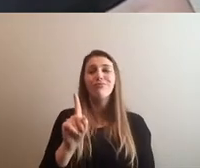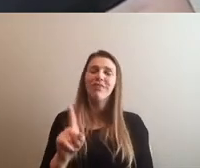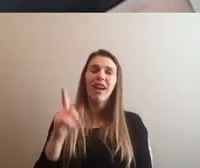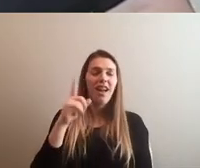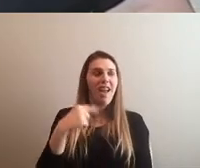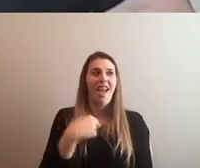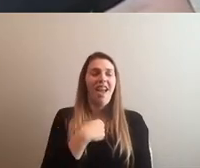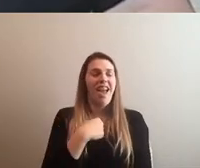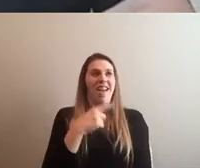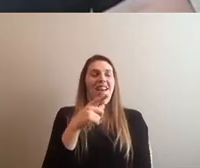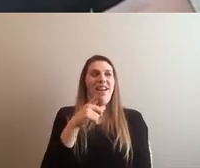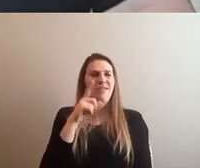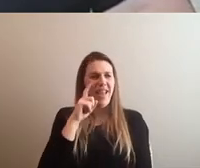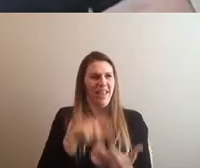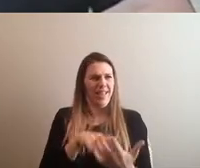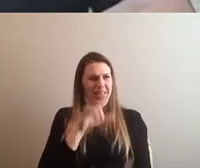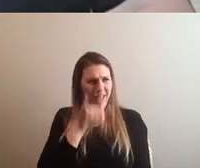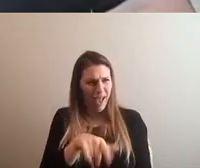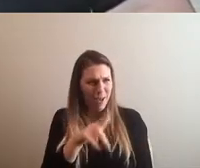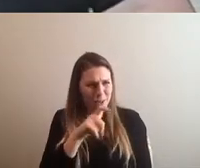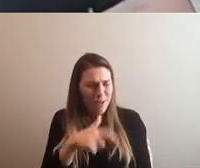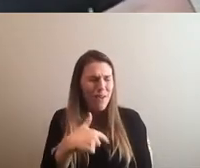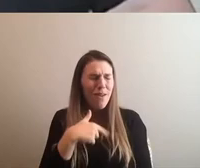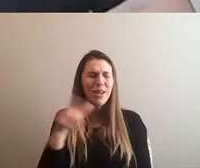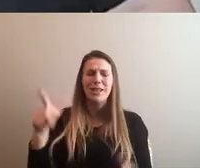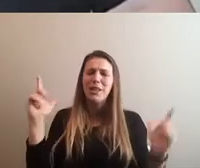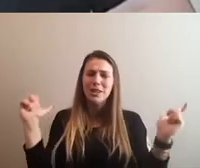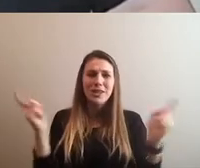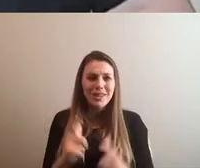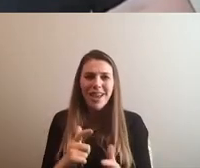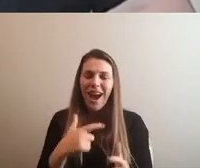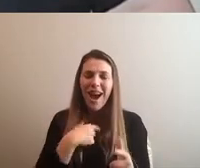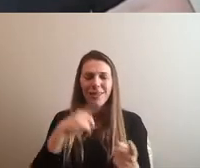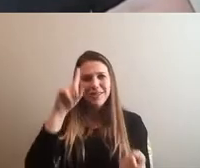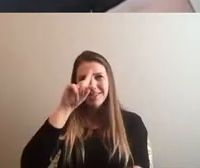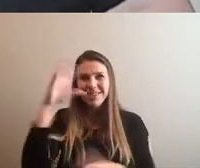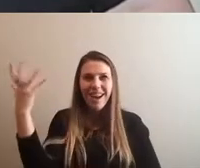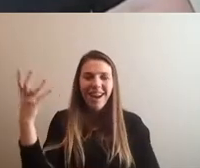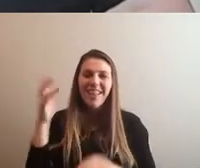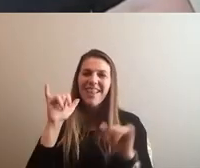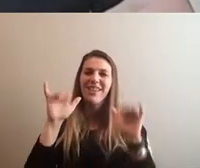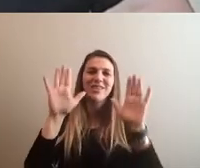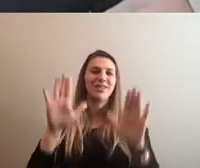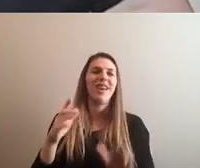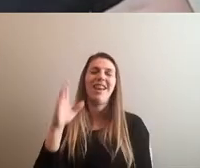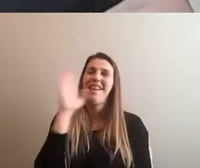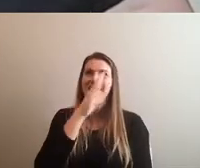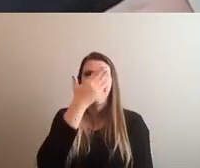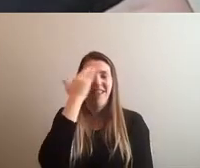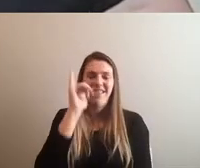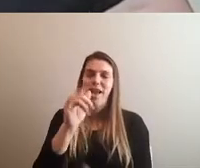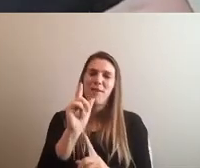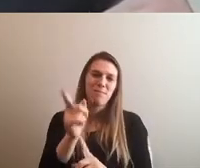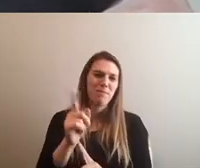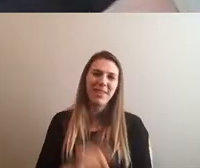hardly recognized him. He lost so much weight. I'm so proud of you, Derek. That was a moment that I'll never, ever, ever forget.